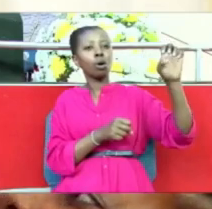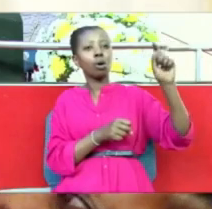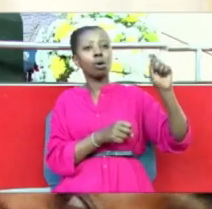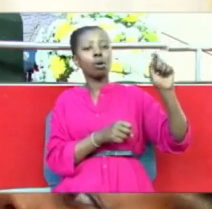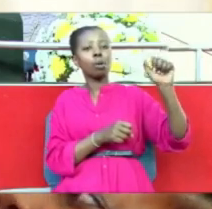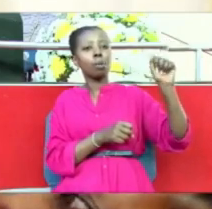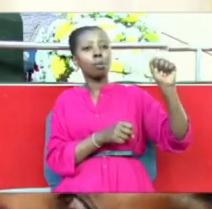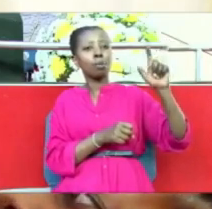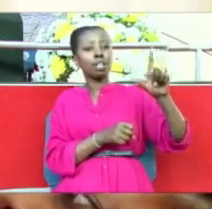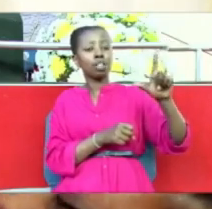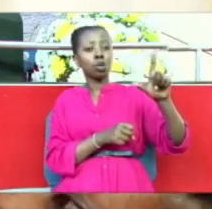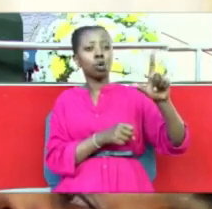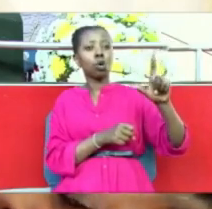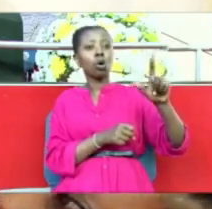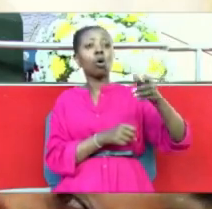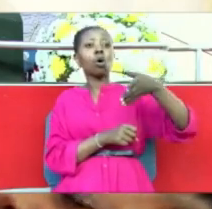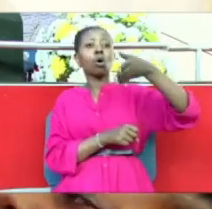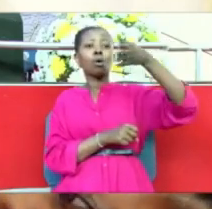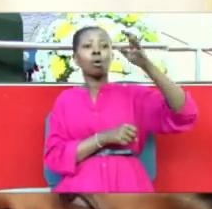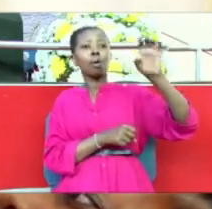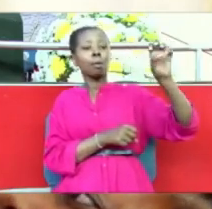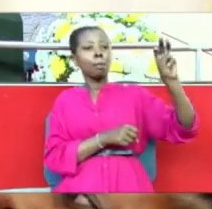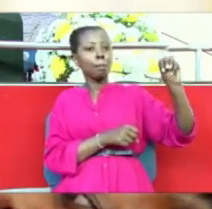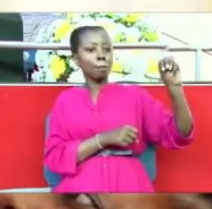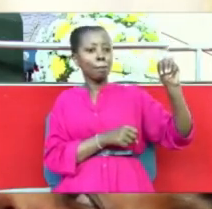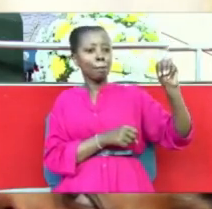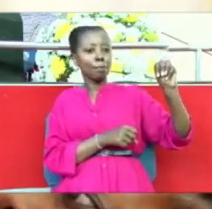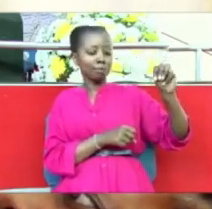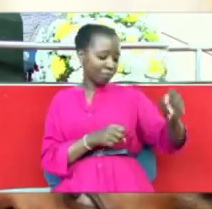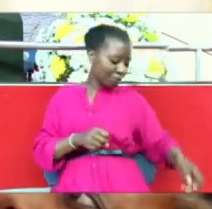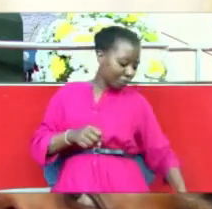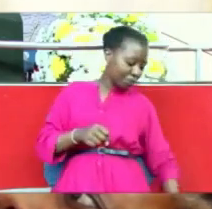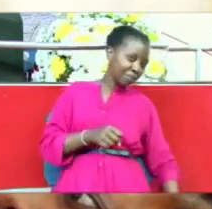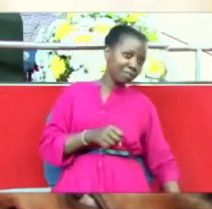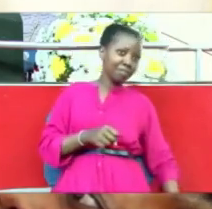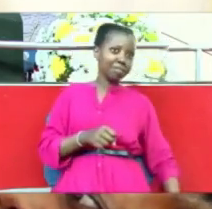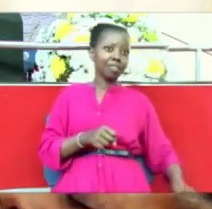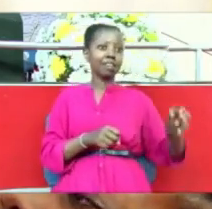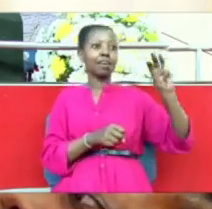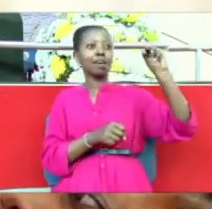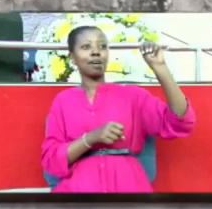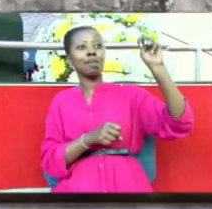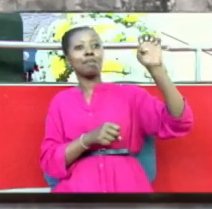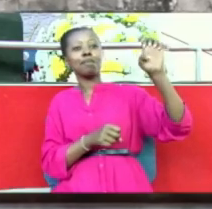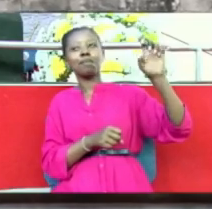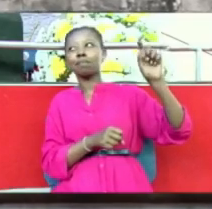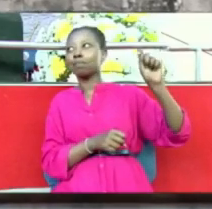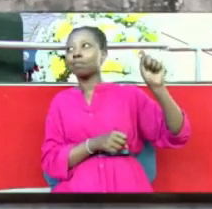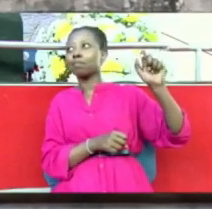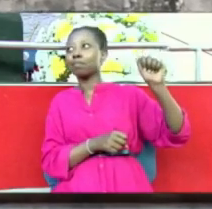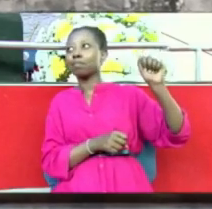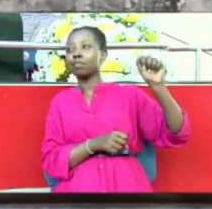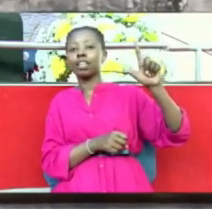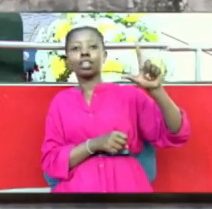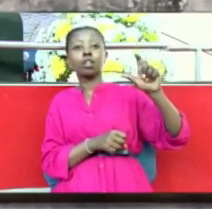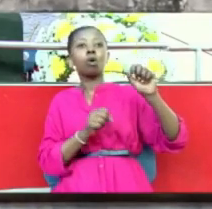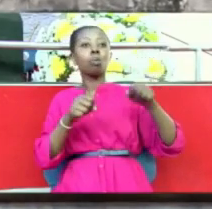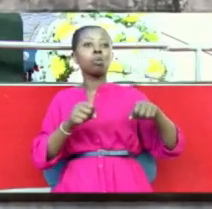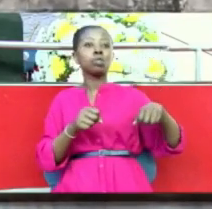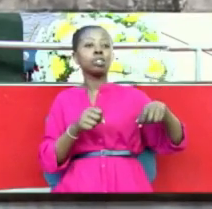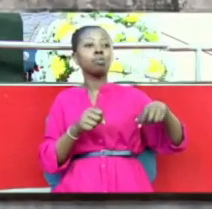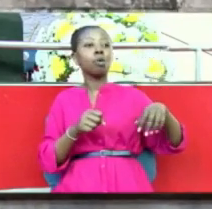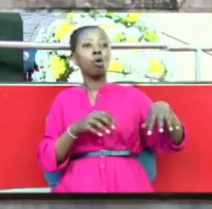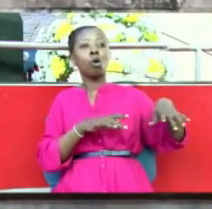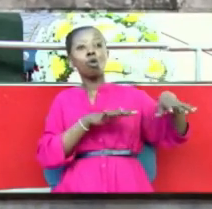can cause it. Amen. May God help us.